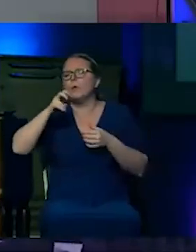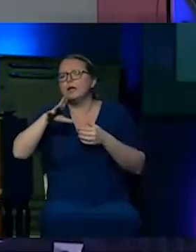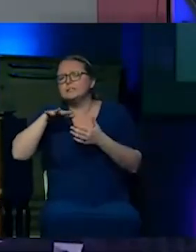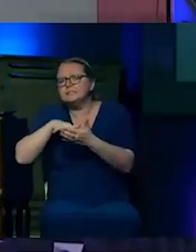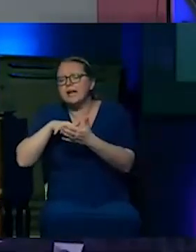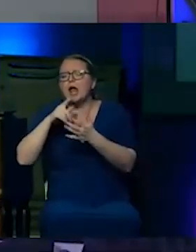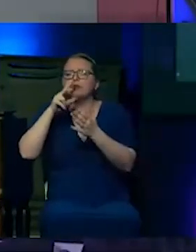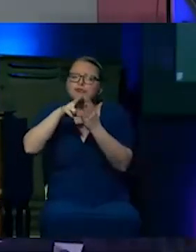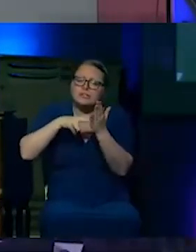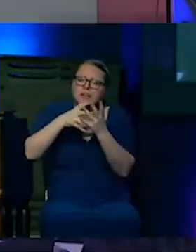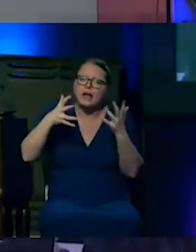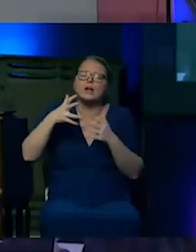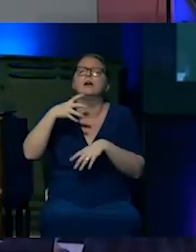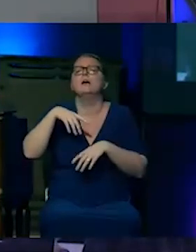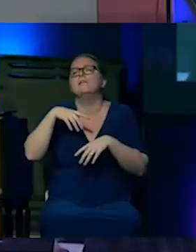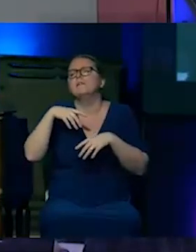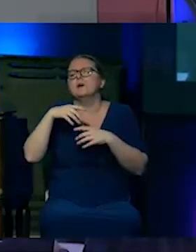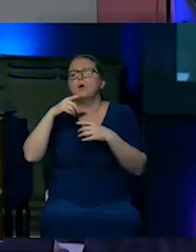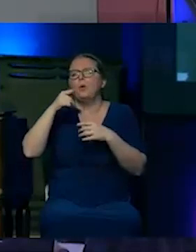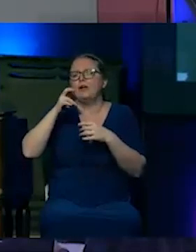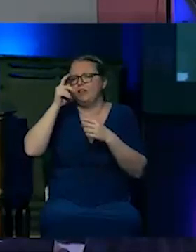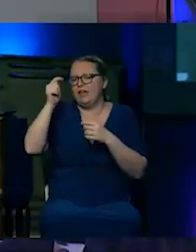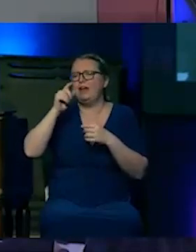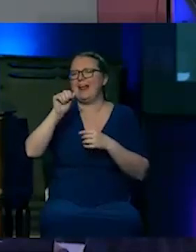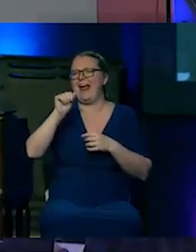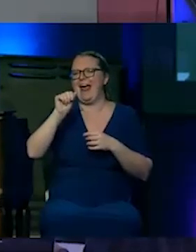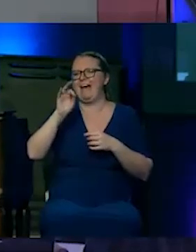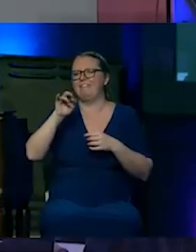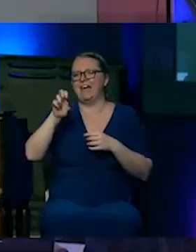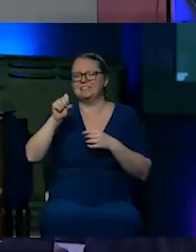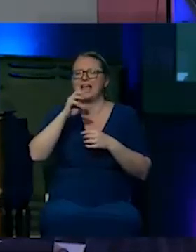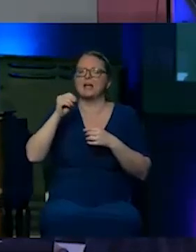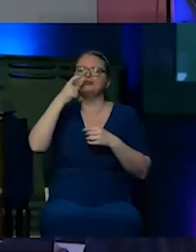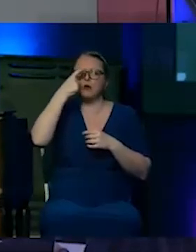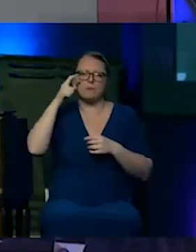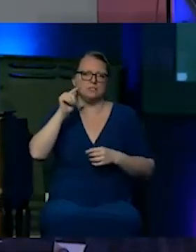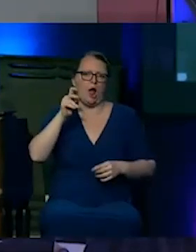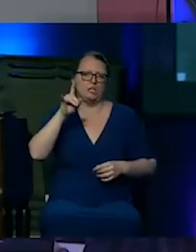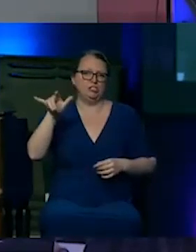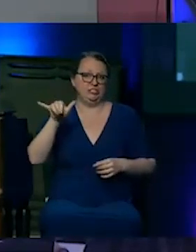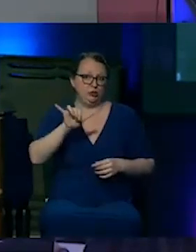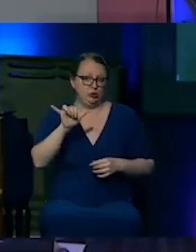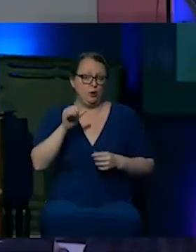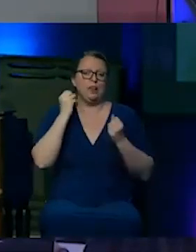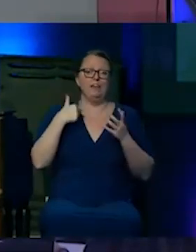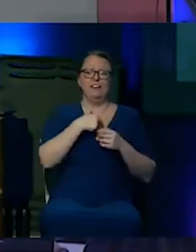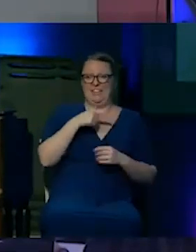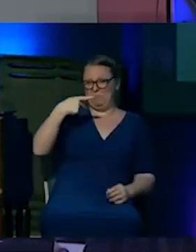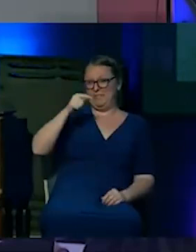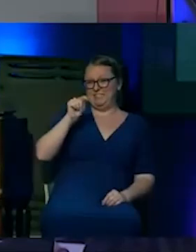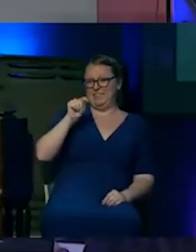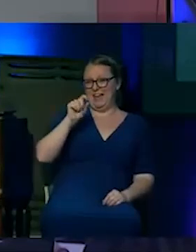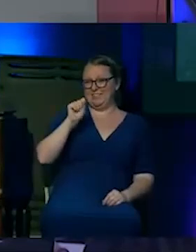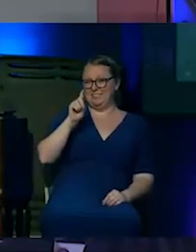reading queer theory. I've used affect theory a lot in this work too, and also traumatology. So I know like a lot of us have PTSD or